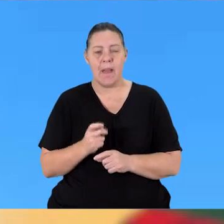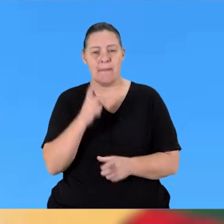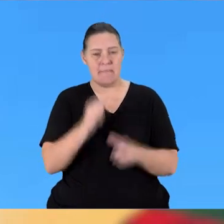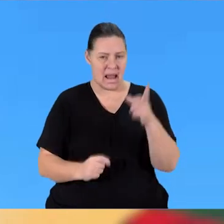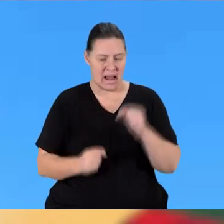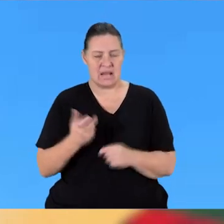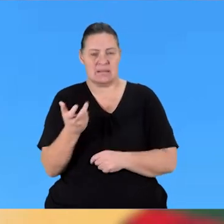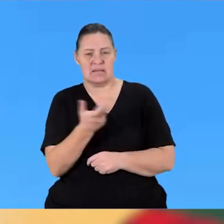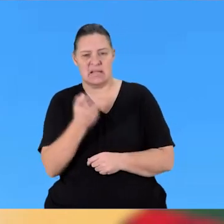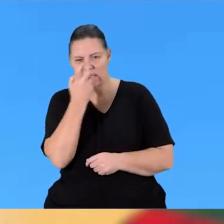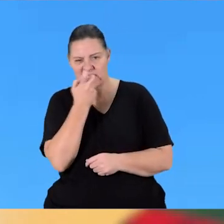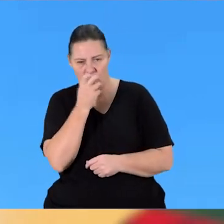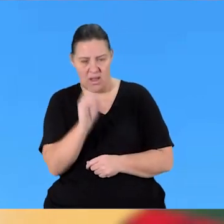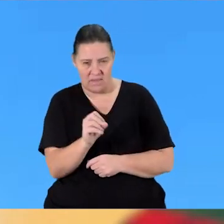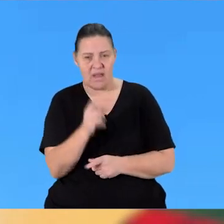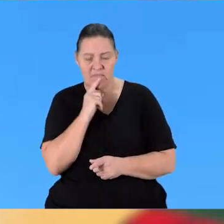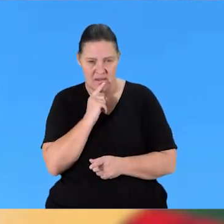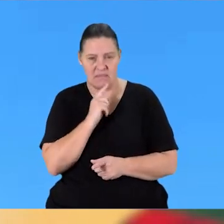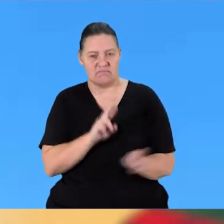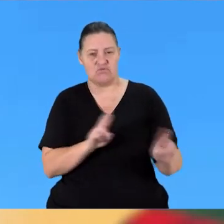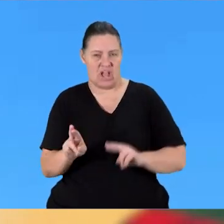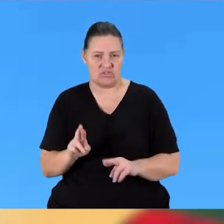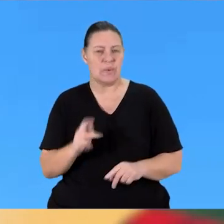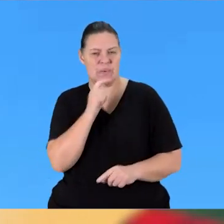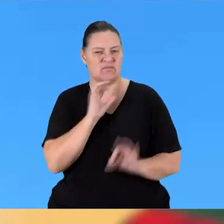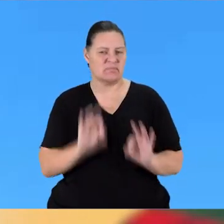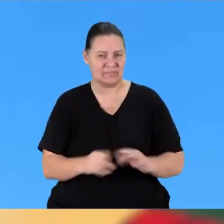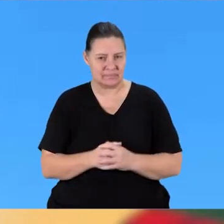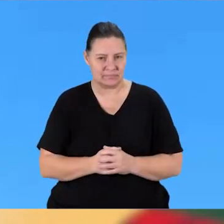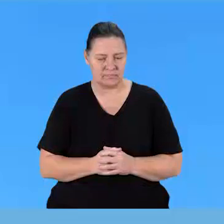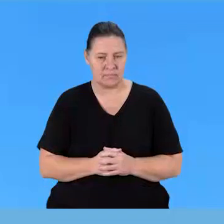of the useful chemical reactions. Next question.